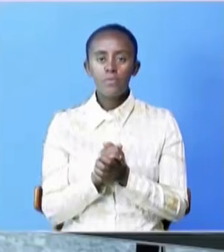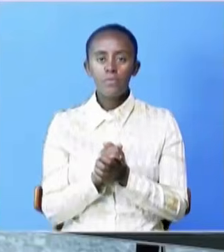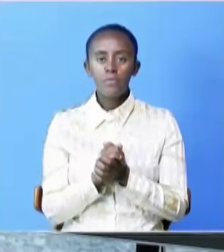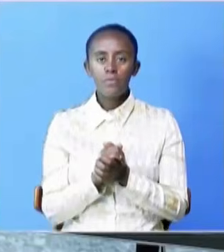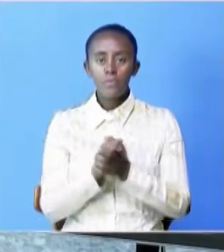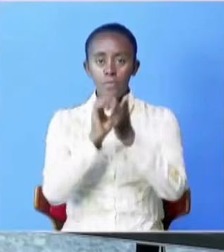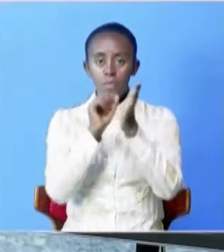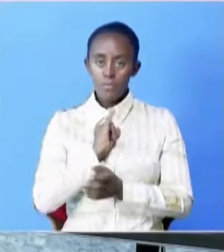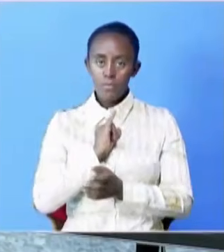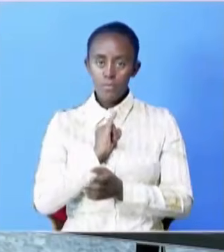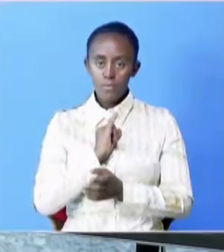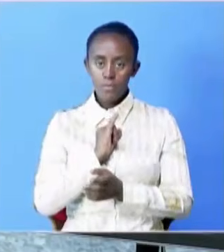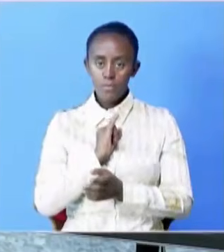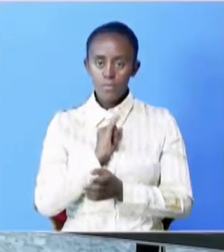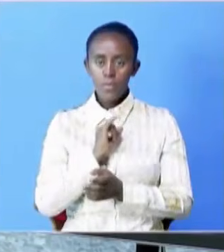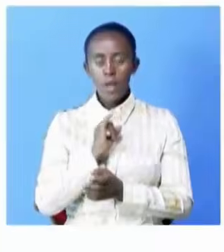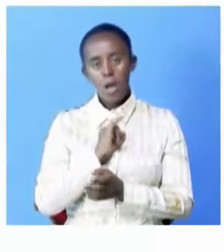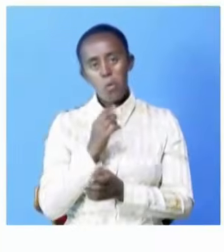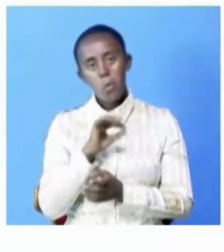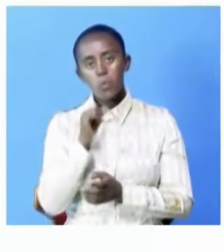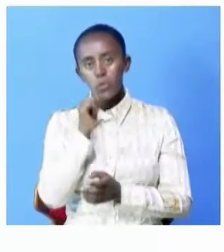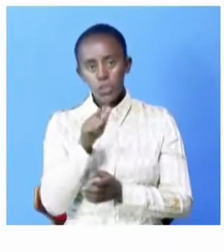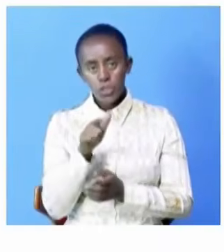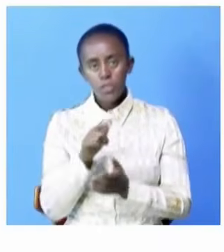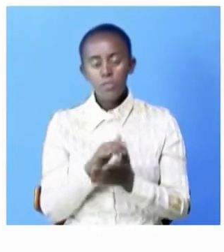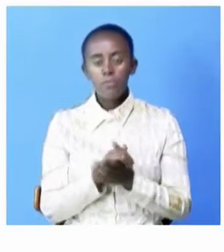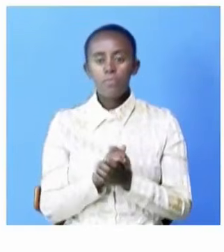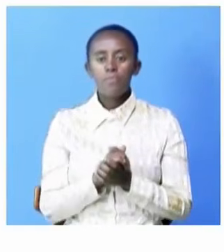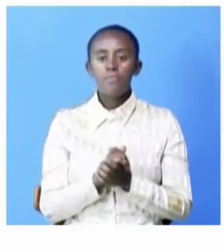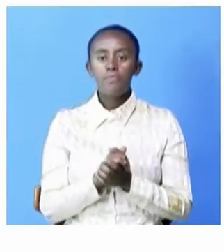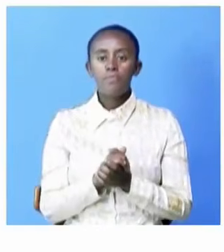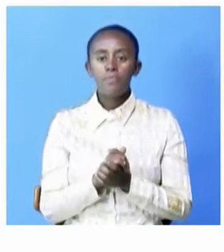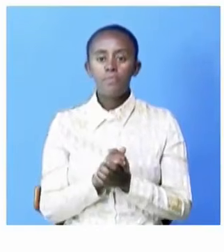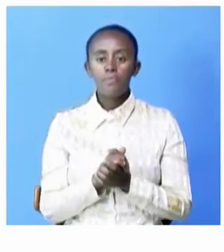For example, she